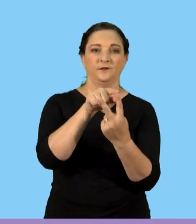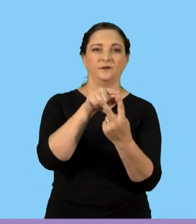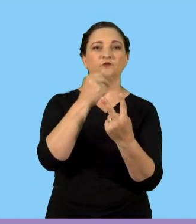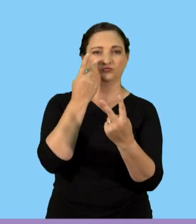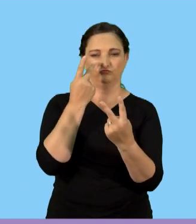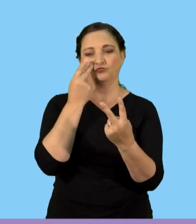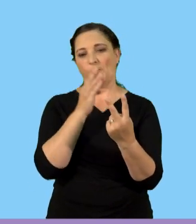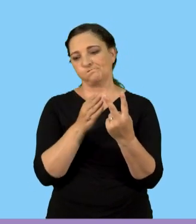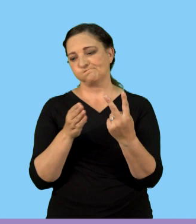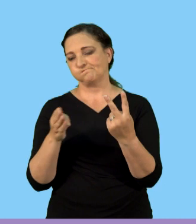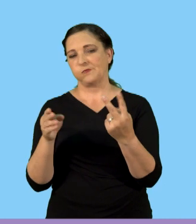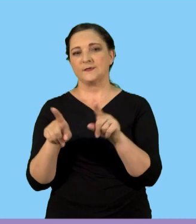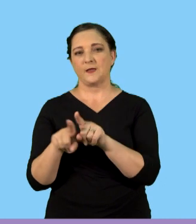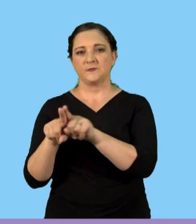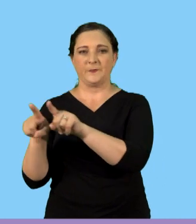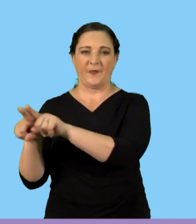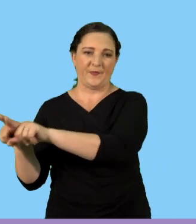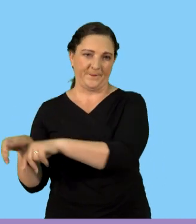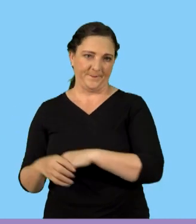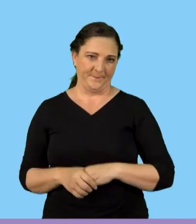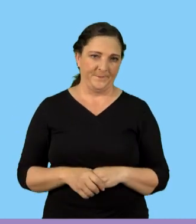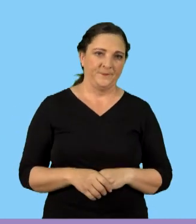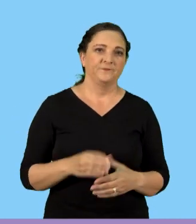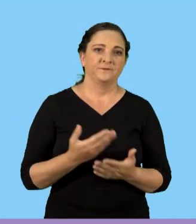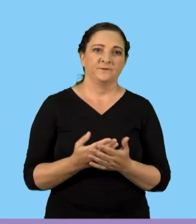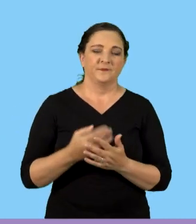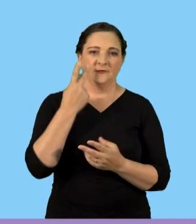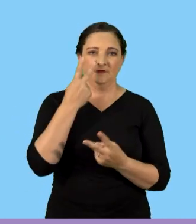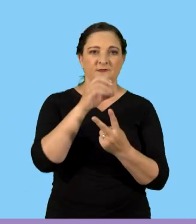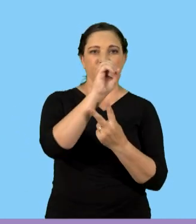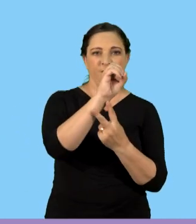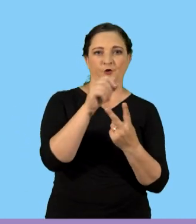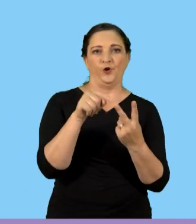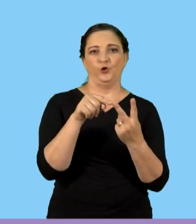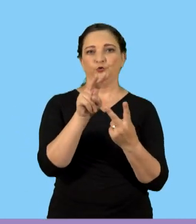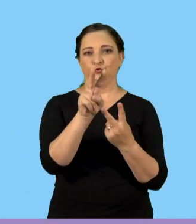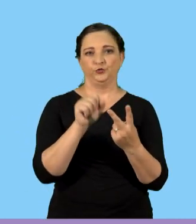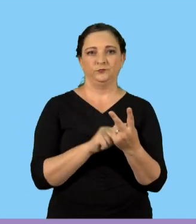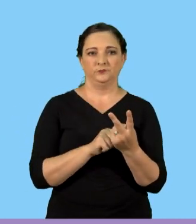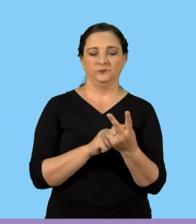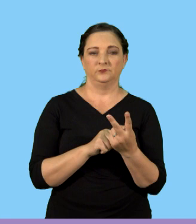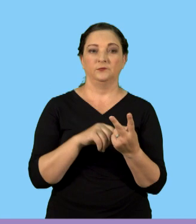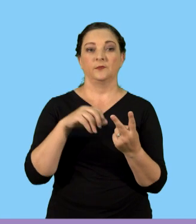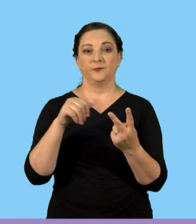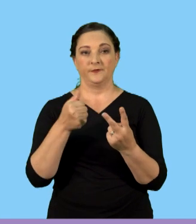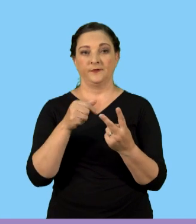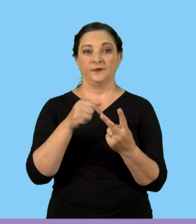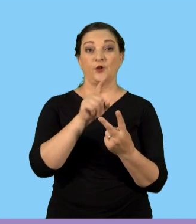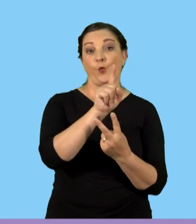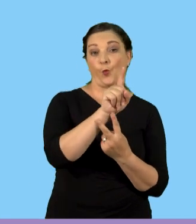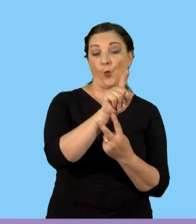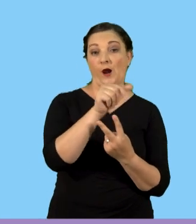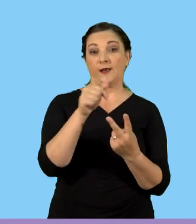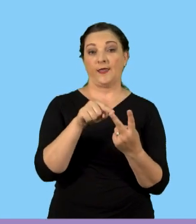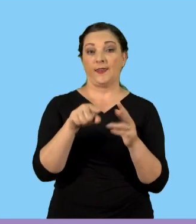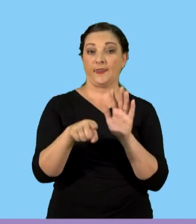And so on with the other pairs, that would be the 0 and the 2. And the next ordered pair is the 1 and